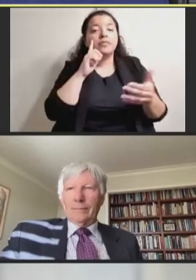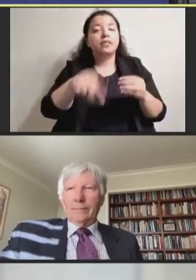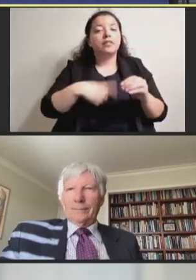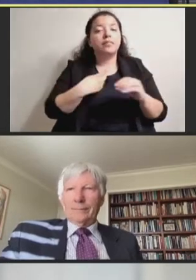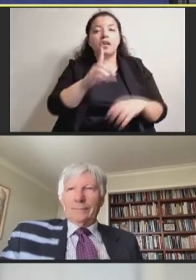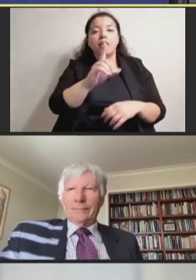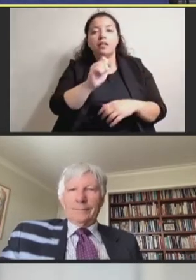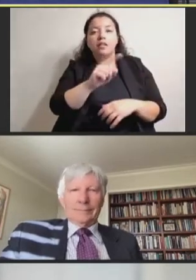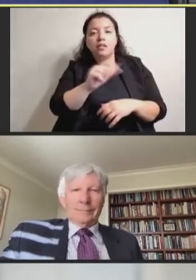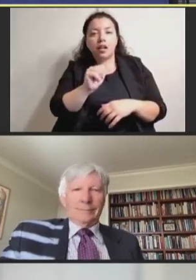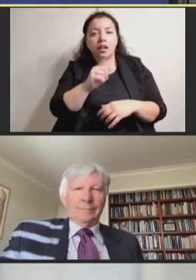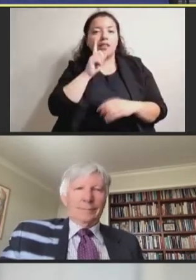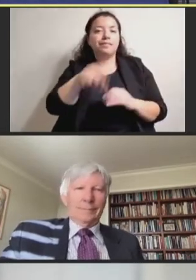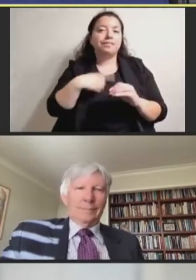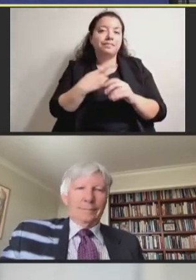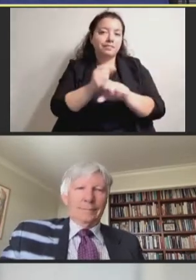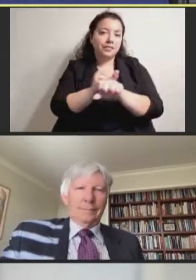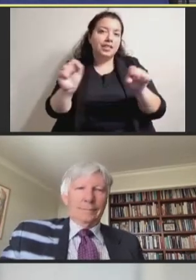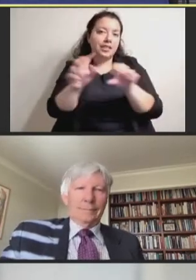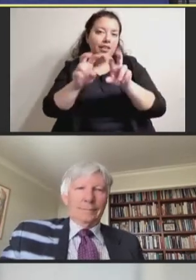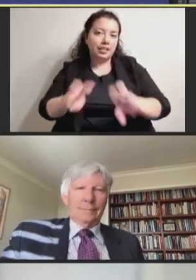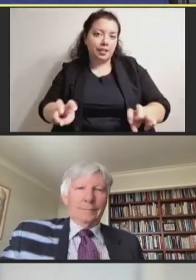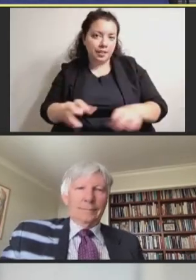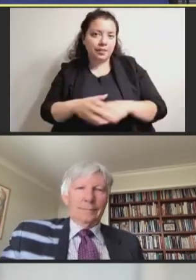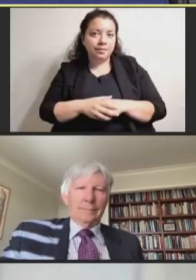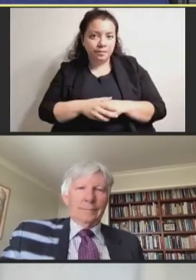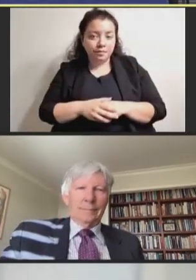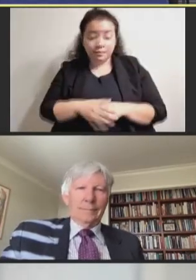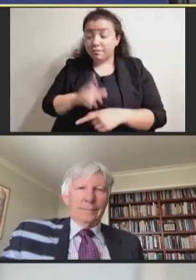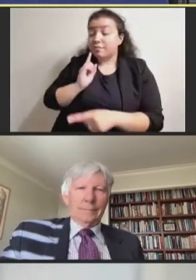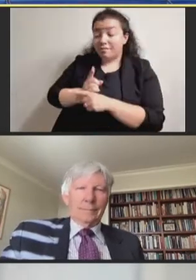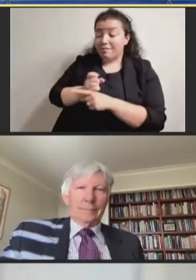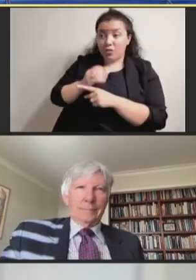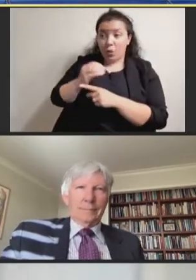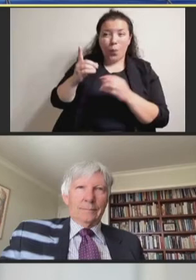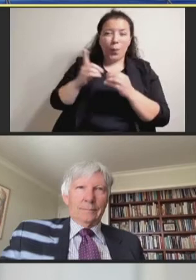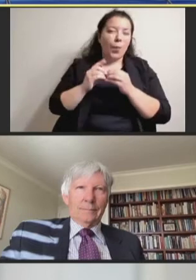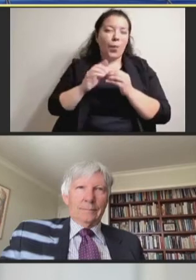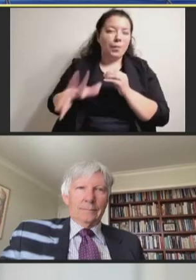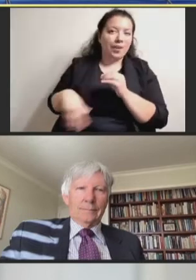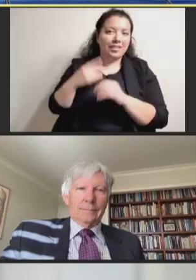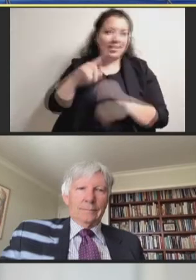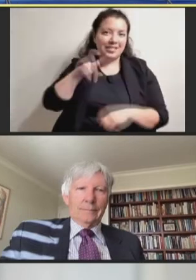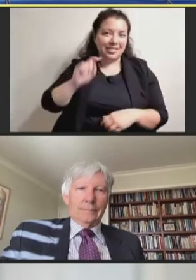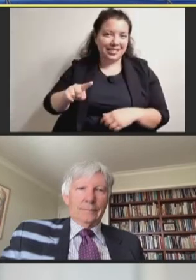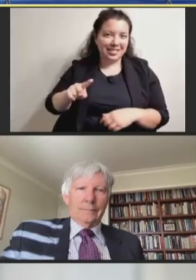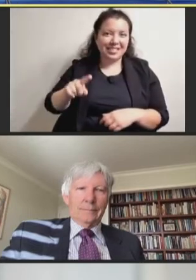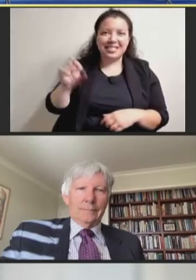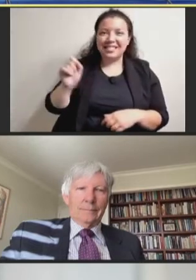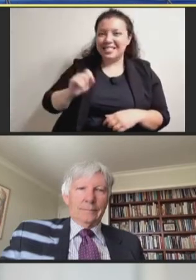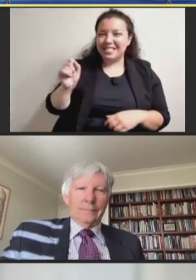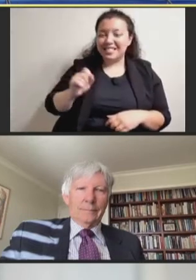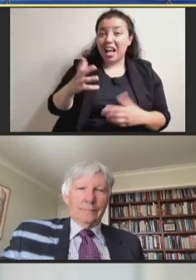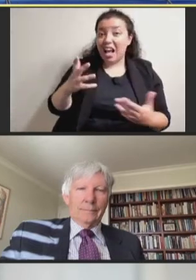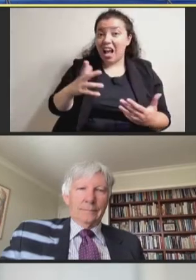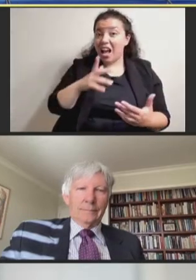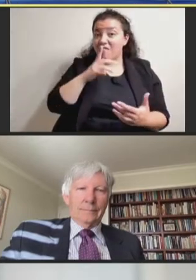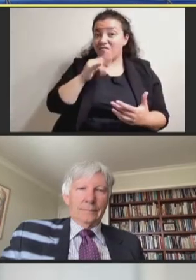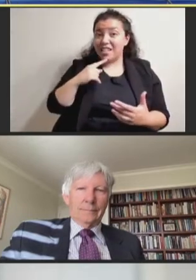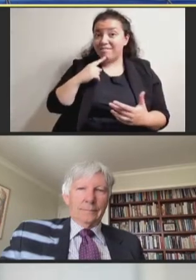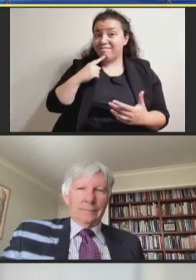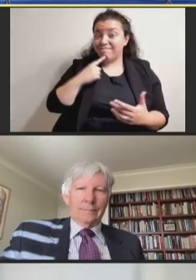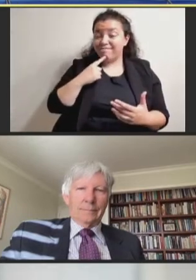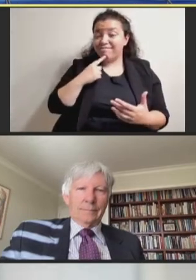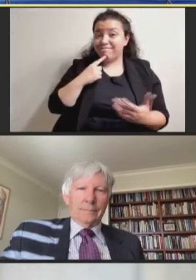safety assessment side. Right. And so then I'll raise you another and go back to in all seriousness, though, go back